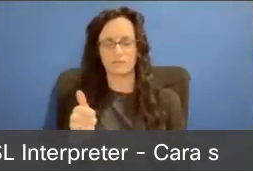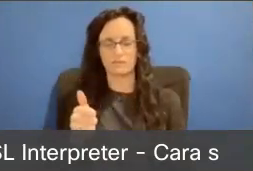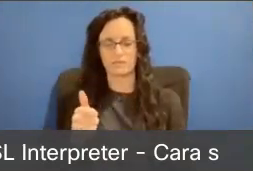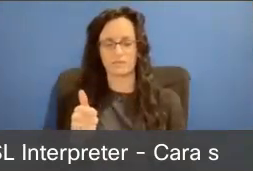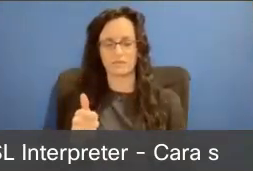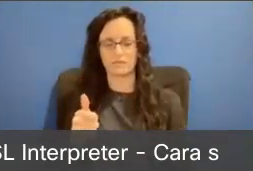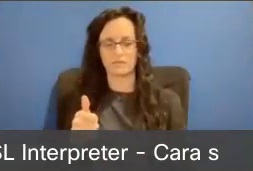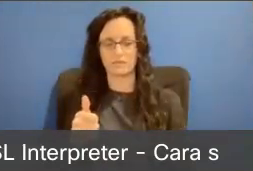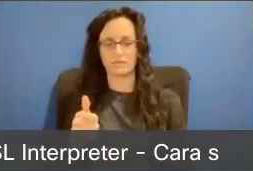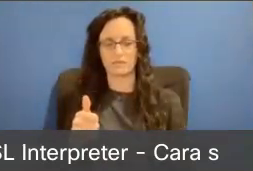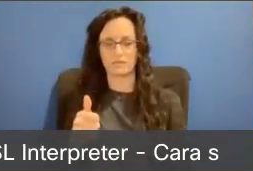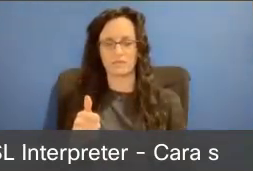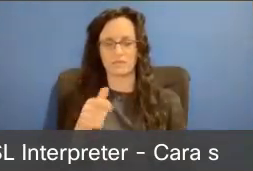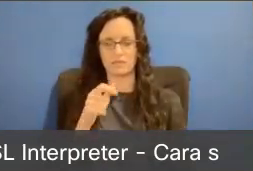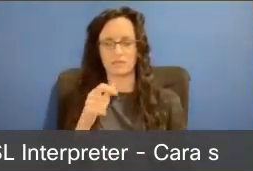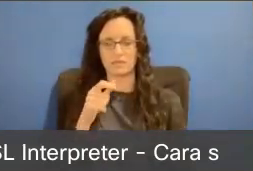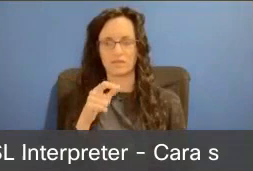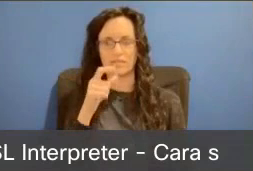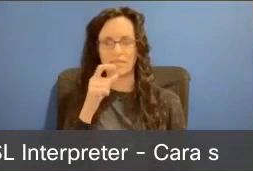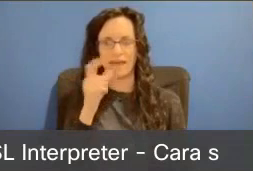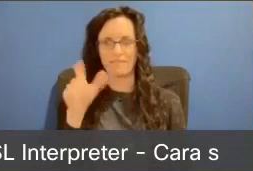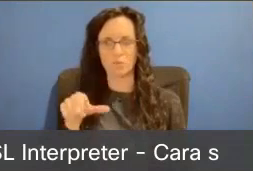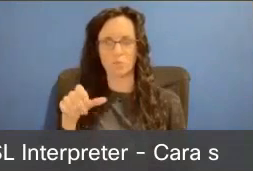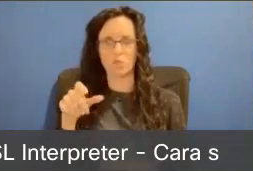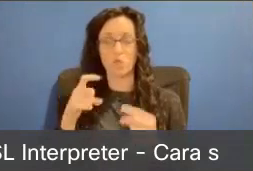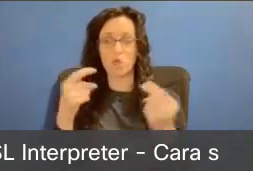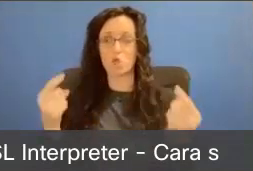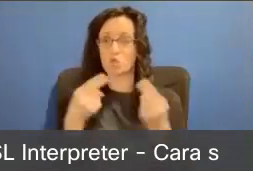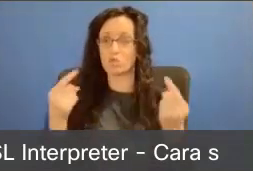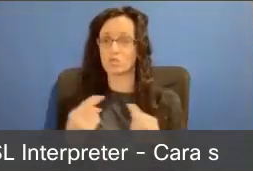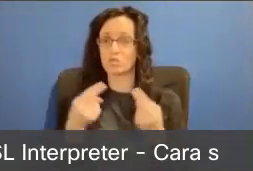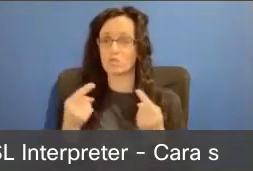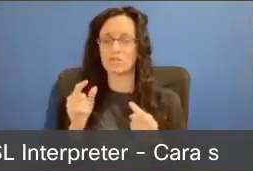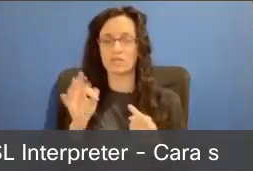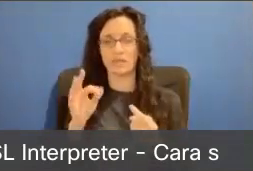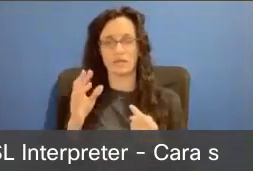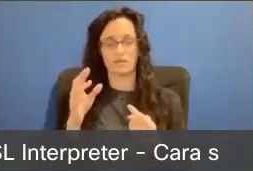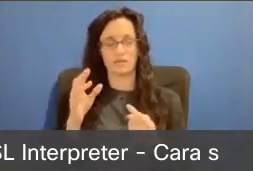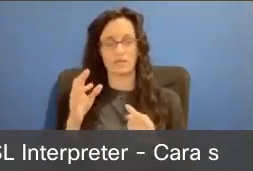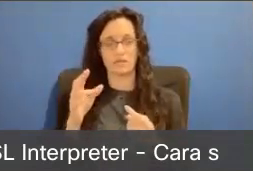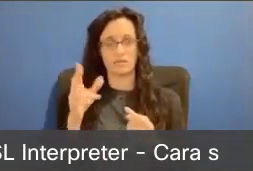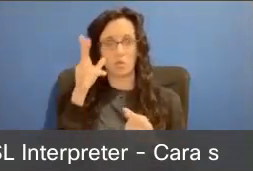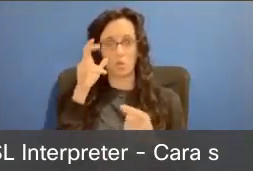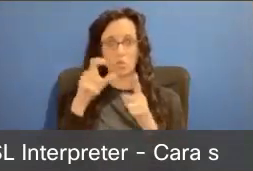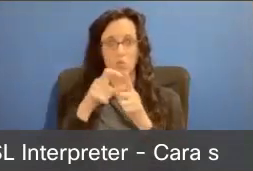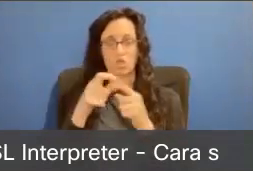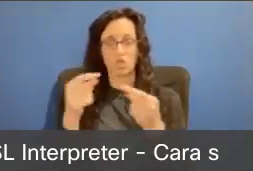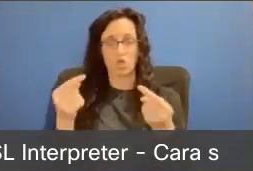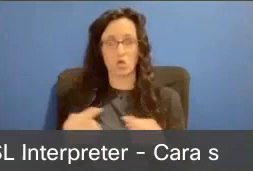it doesn't necessarily have to hurt. So if they were to hear the word hurting, they might take that